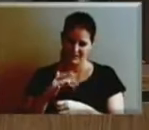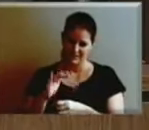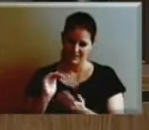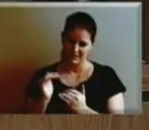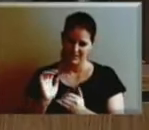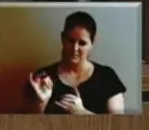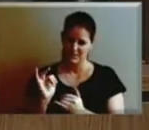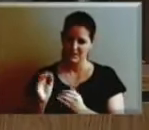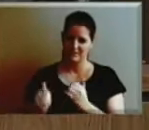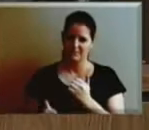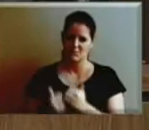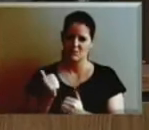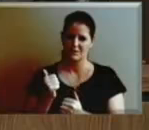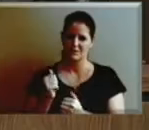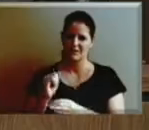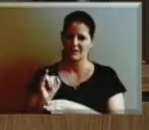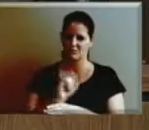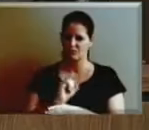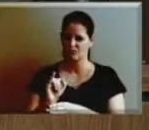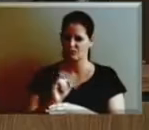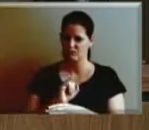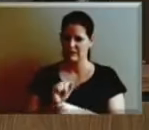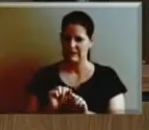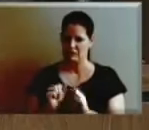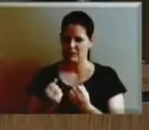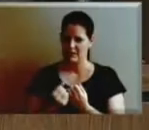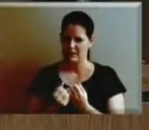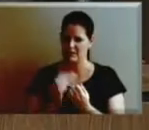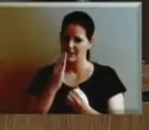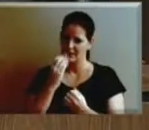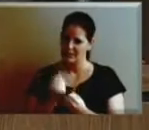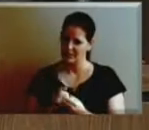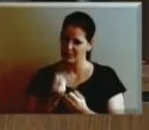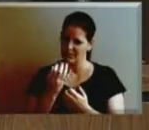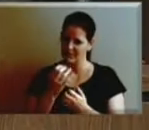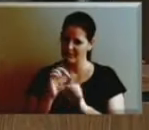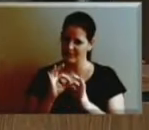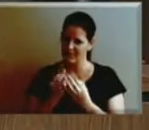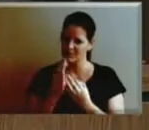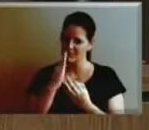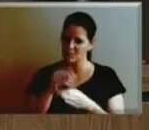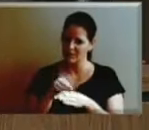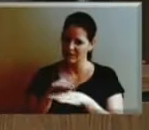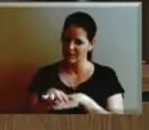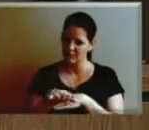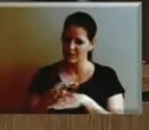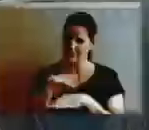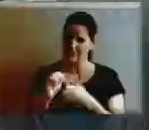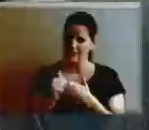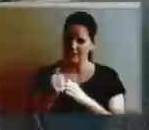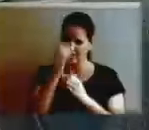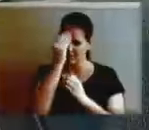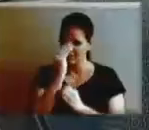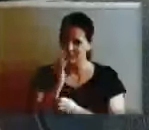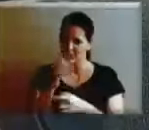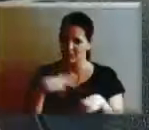families this affects, and if there are any families affected, how are they notified, and when? Okay.